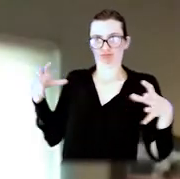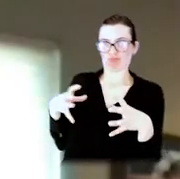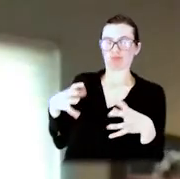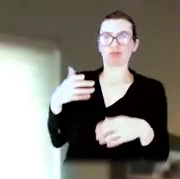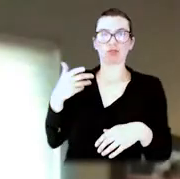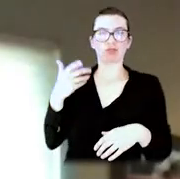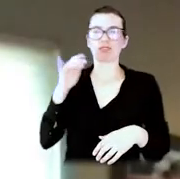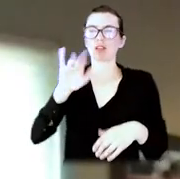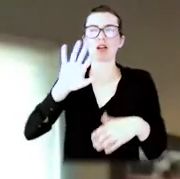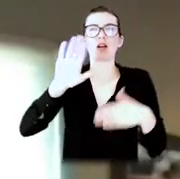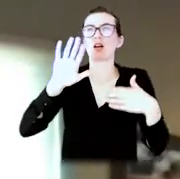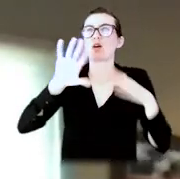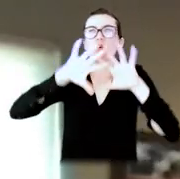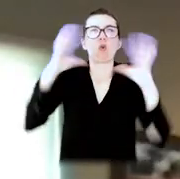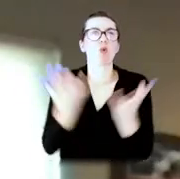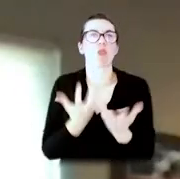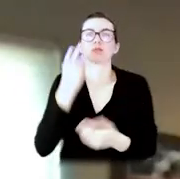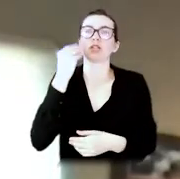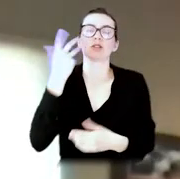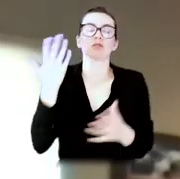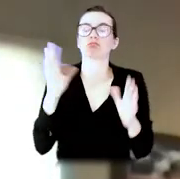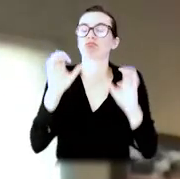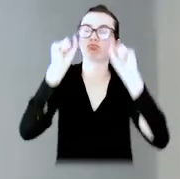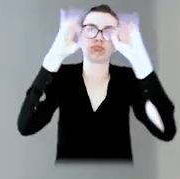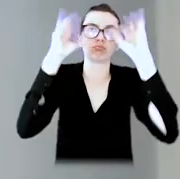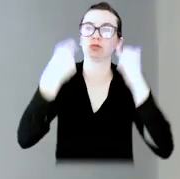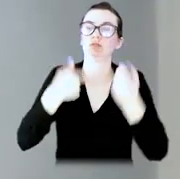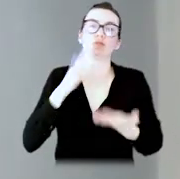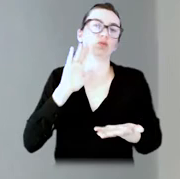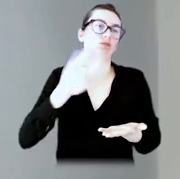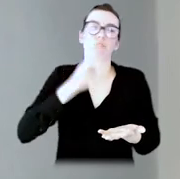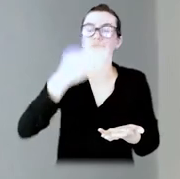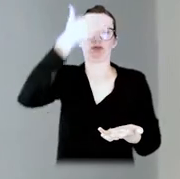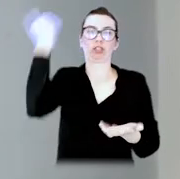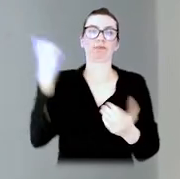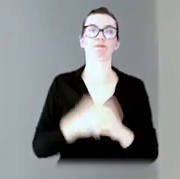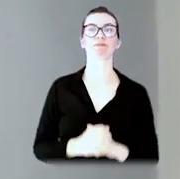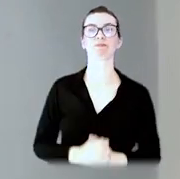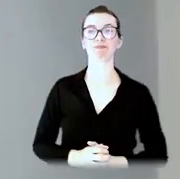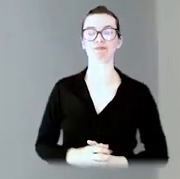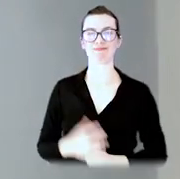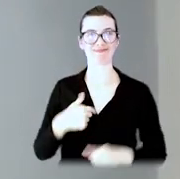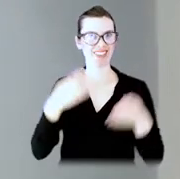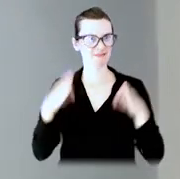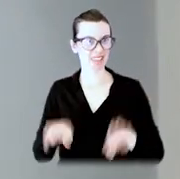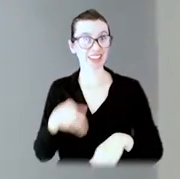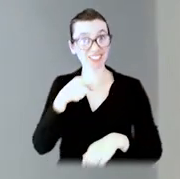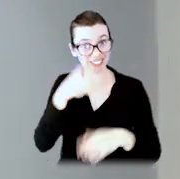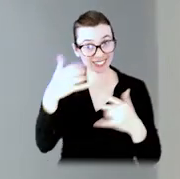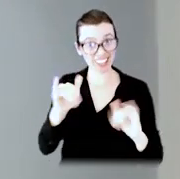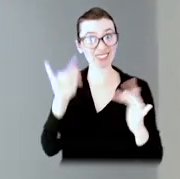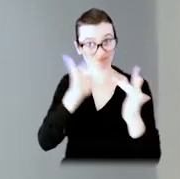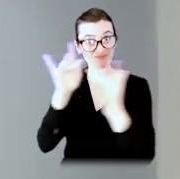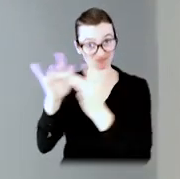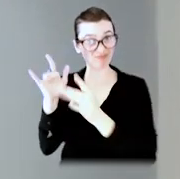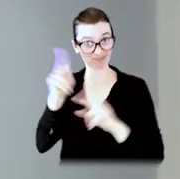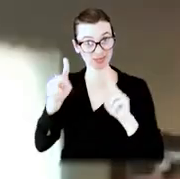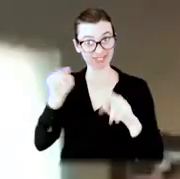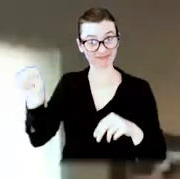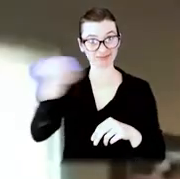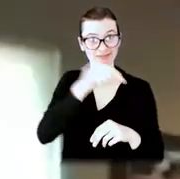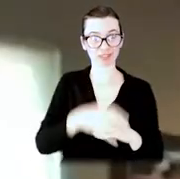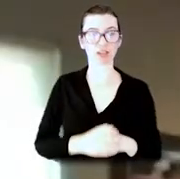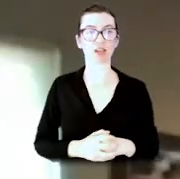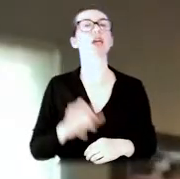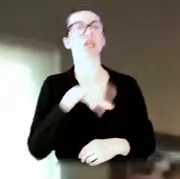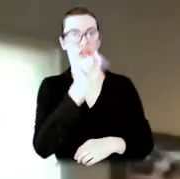whole experience was just amazing and I'll never forget it. I bet. Are you still in touch with the group that you were at the campus with? Yes, that was the